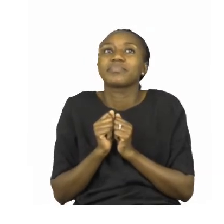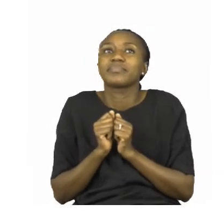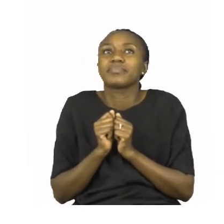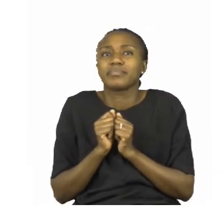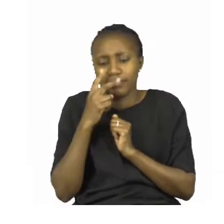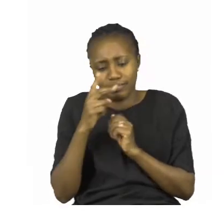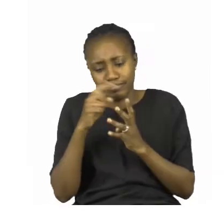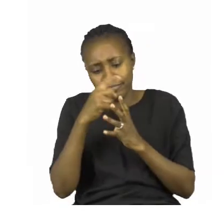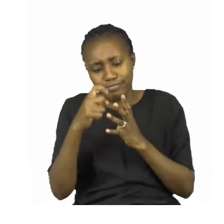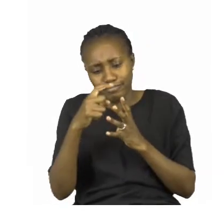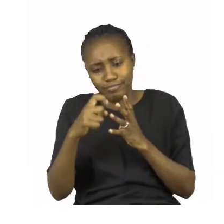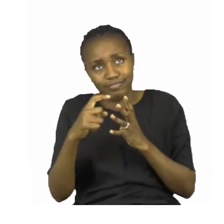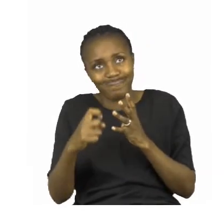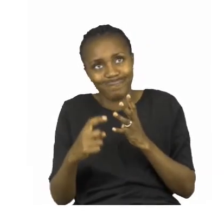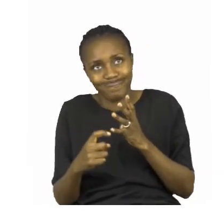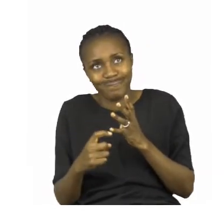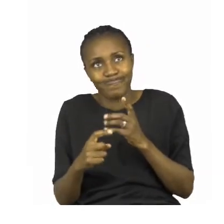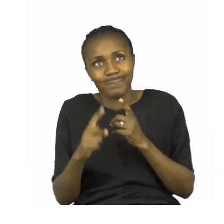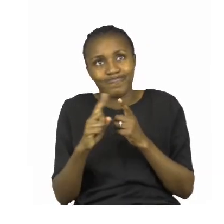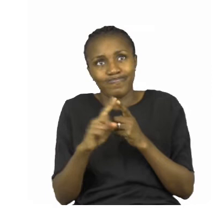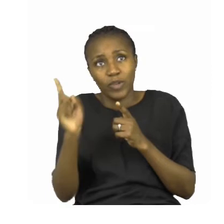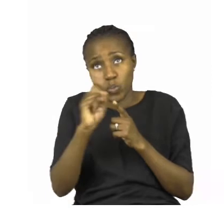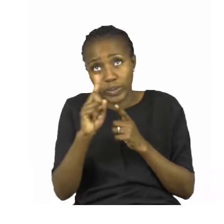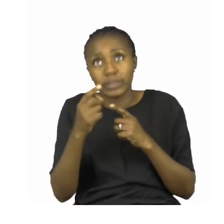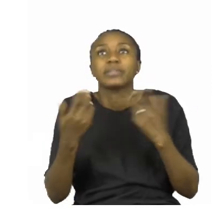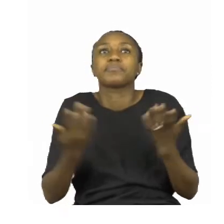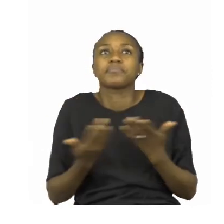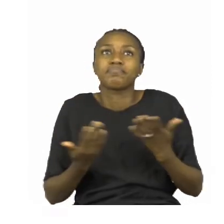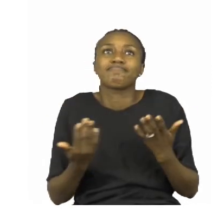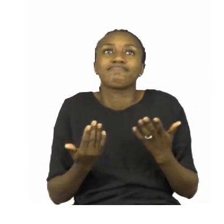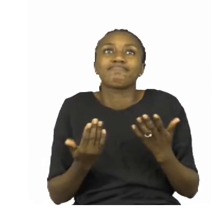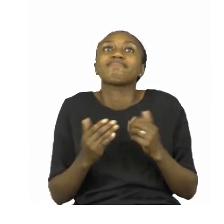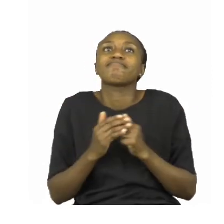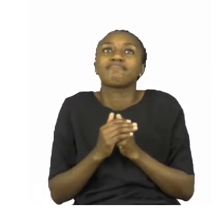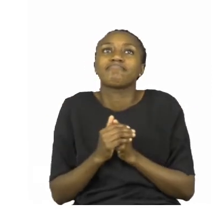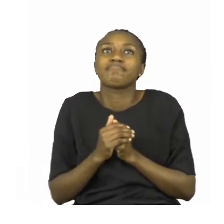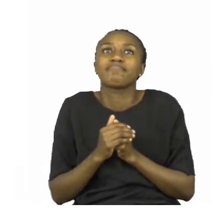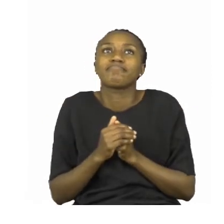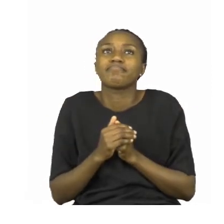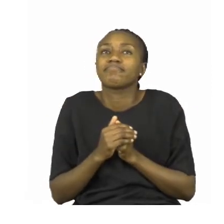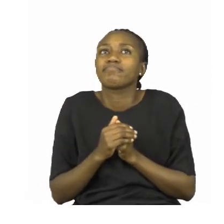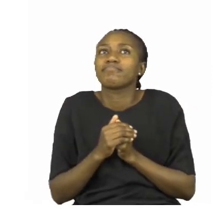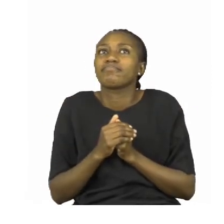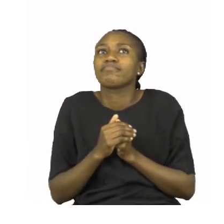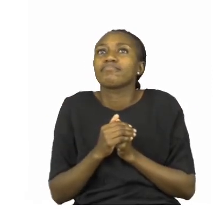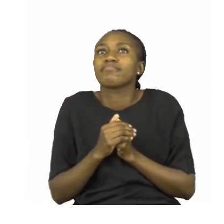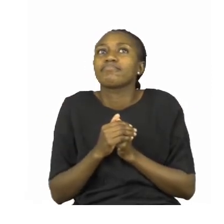at our questions that start with what and where. Number 1 says,